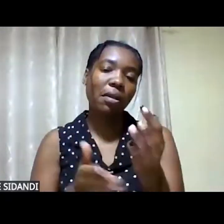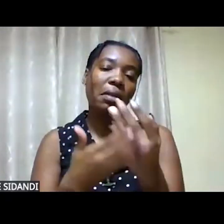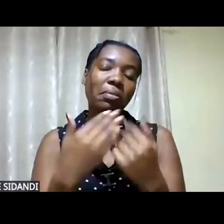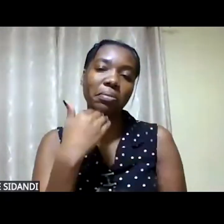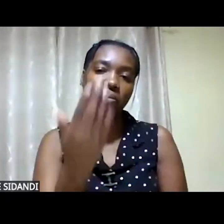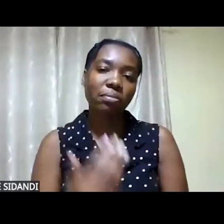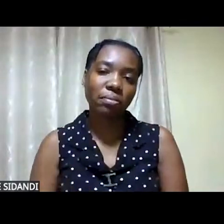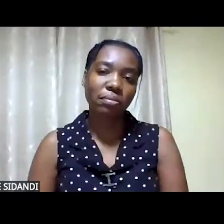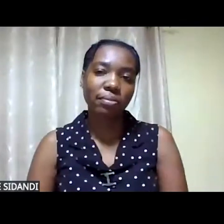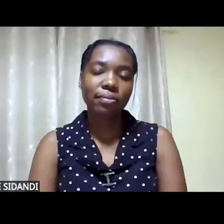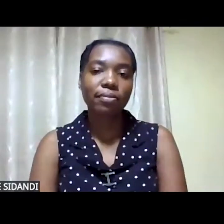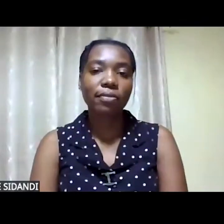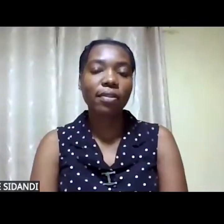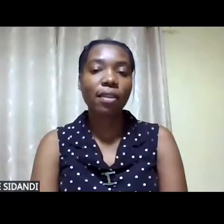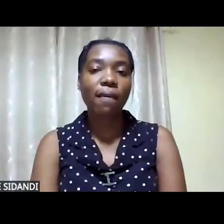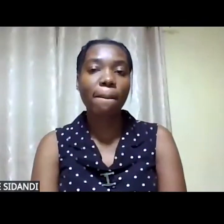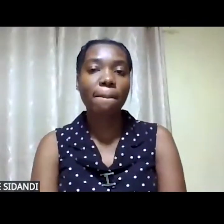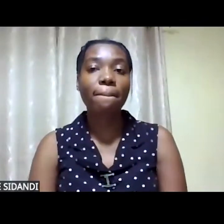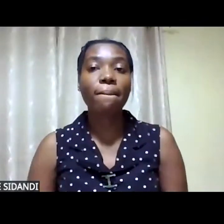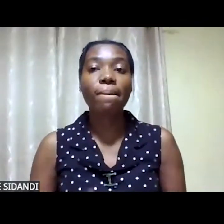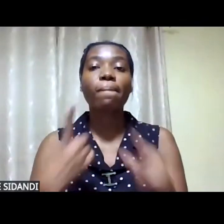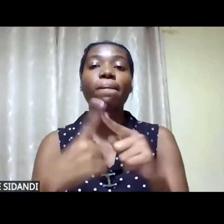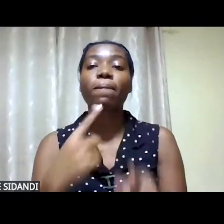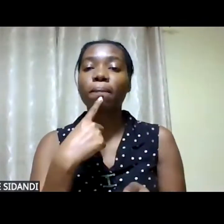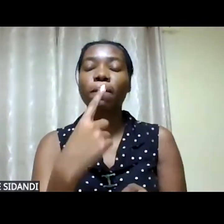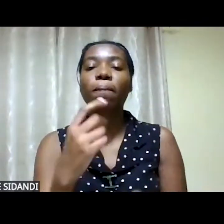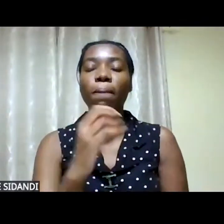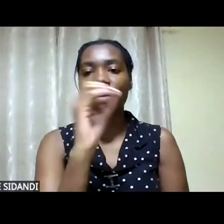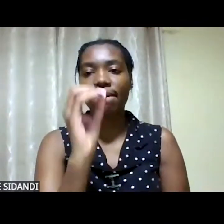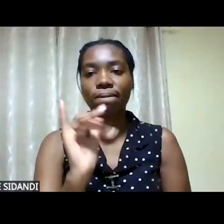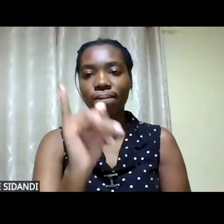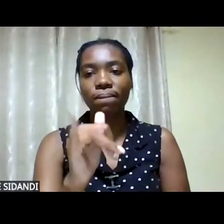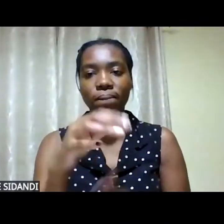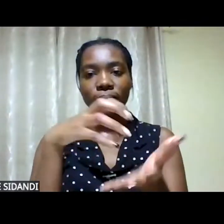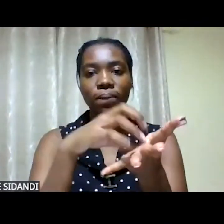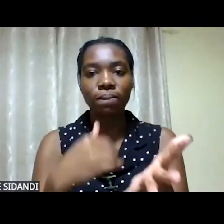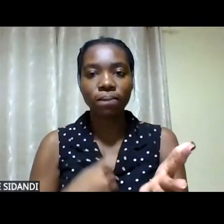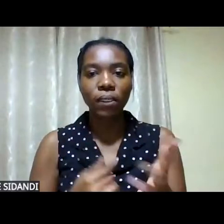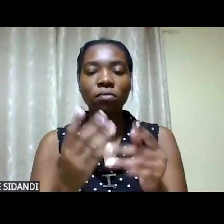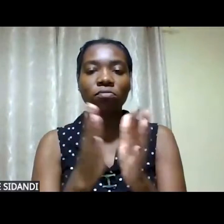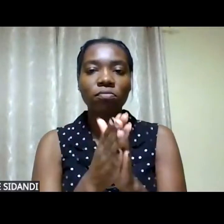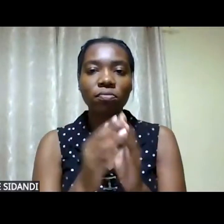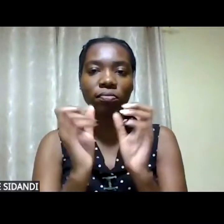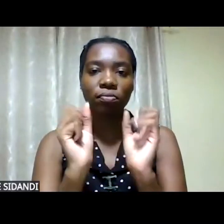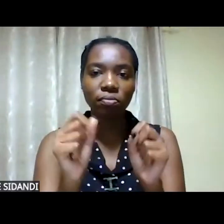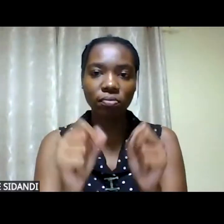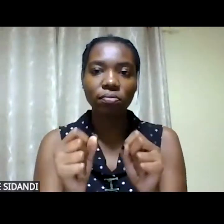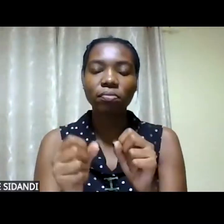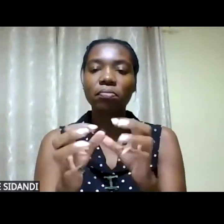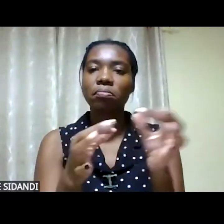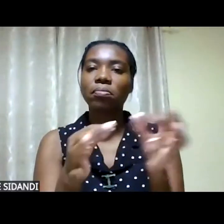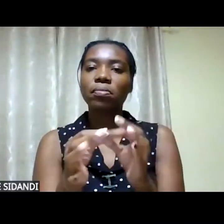Yeah, but 100% that is very common, and especially also, can I also mention change